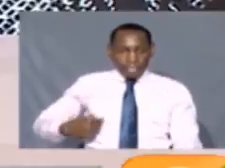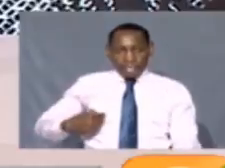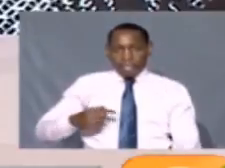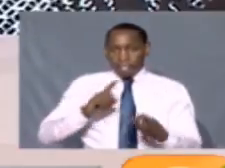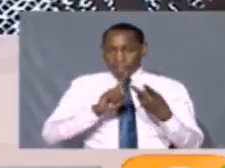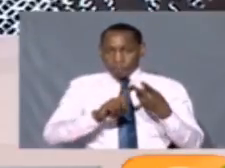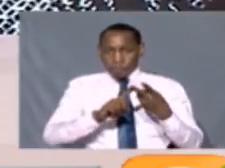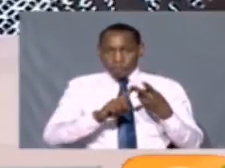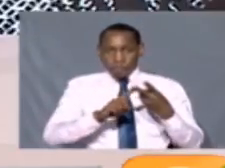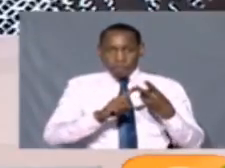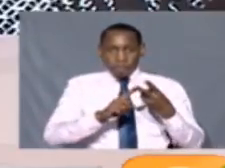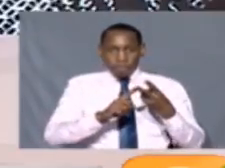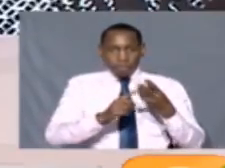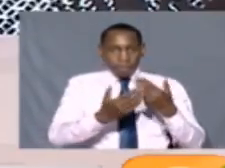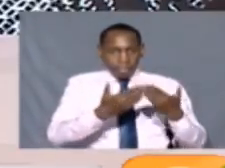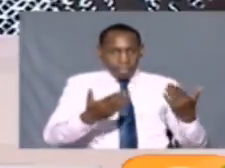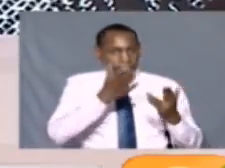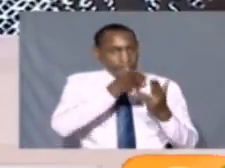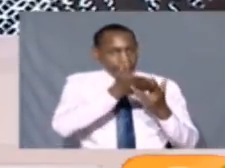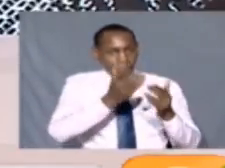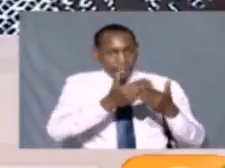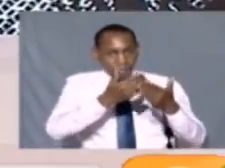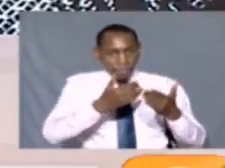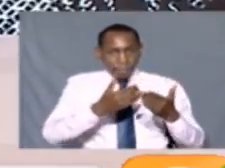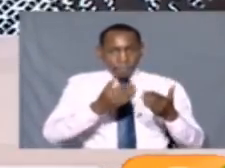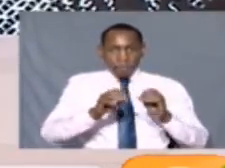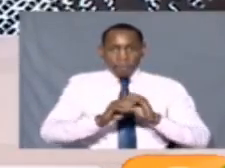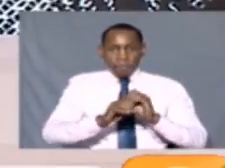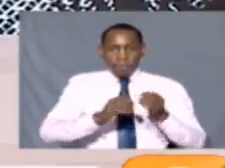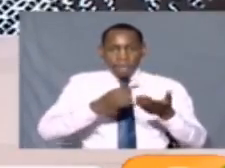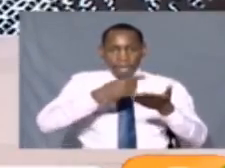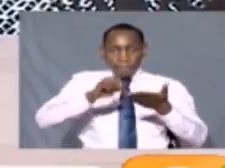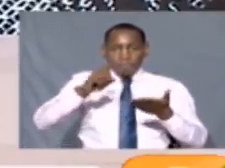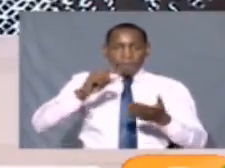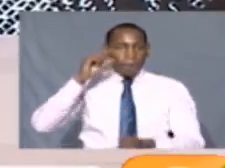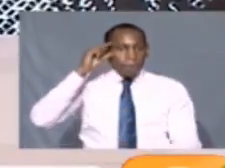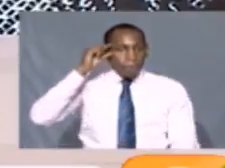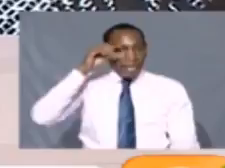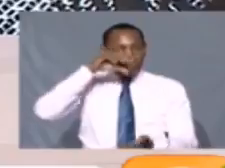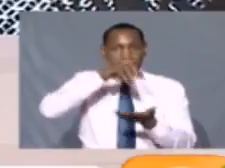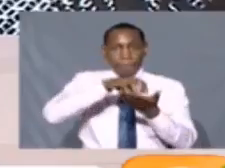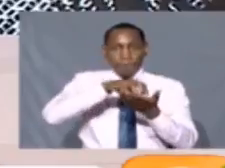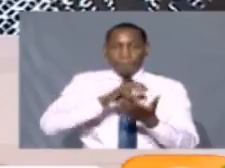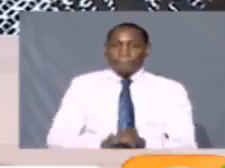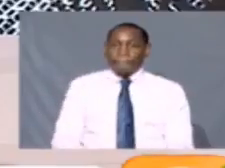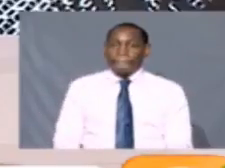whether the container was tampered with before leaving the port of Mombasa.